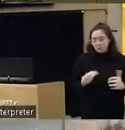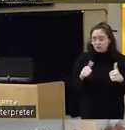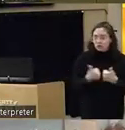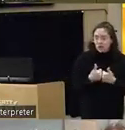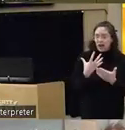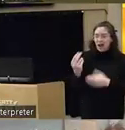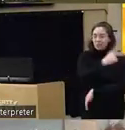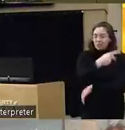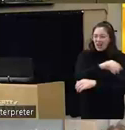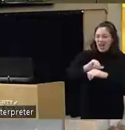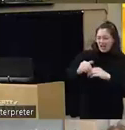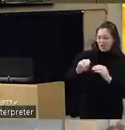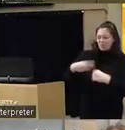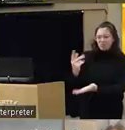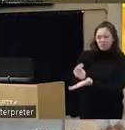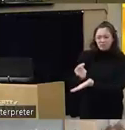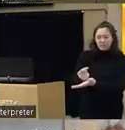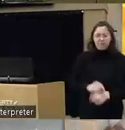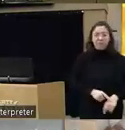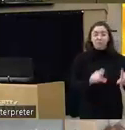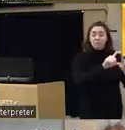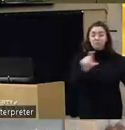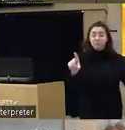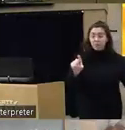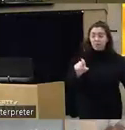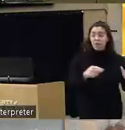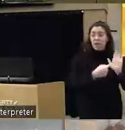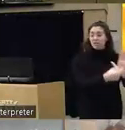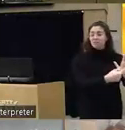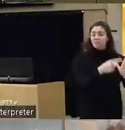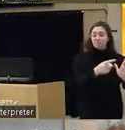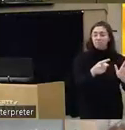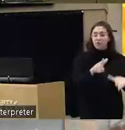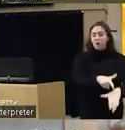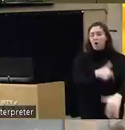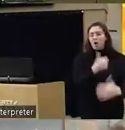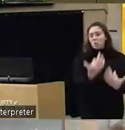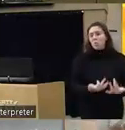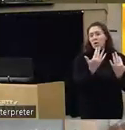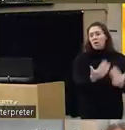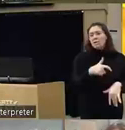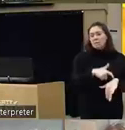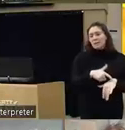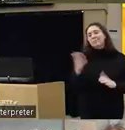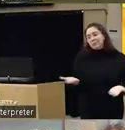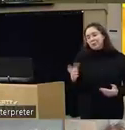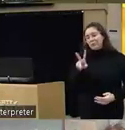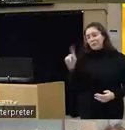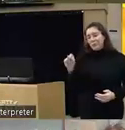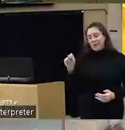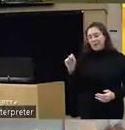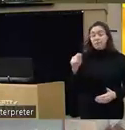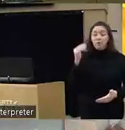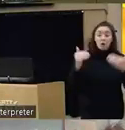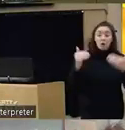treatment capacity. I put here the long wait times that we have at the medical center in Vermont. The adult wait